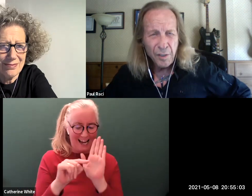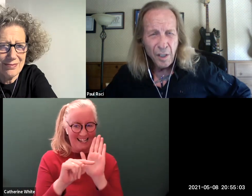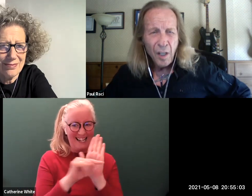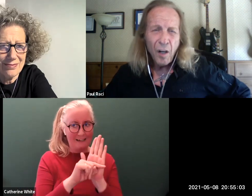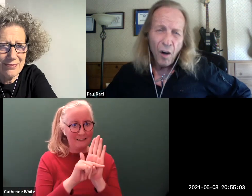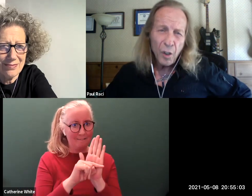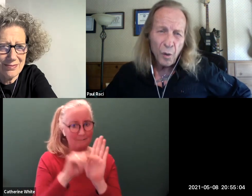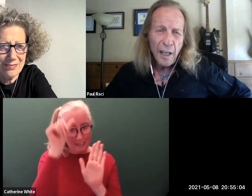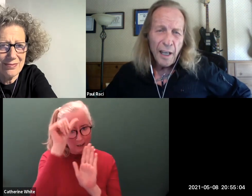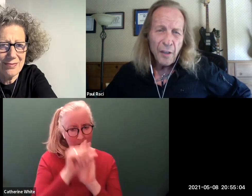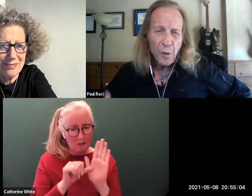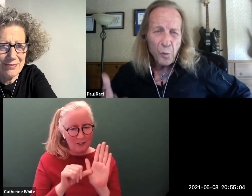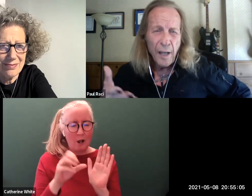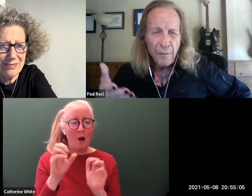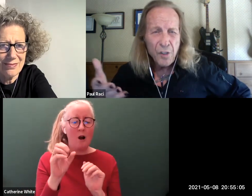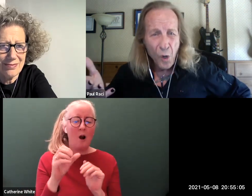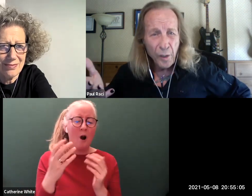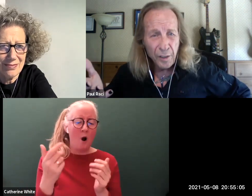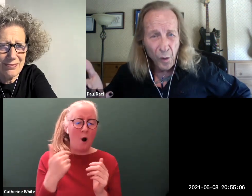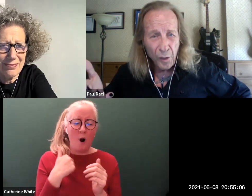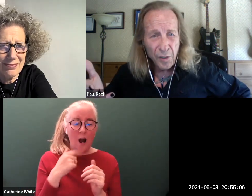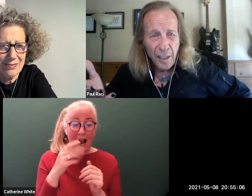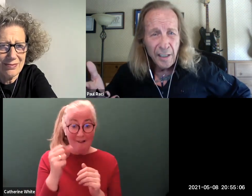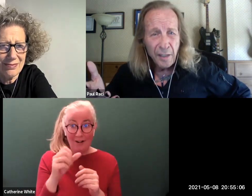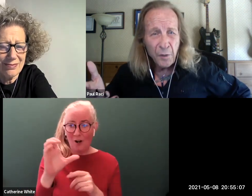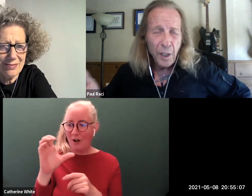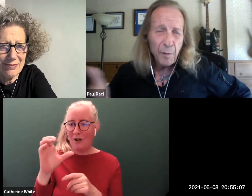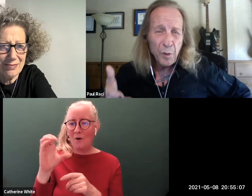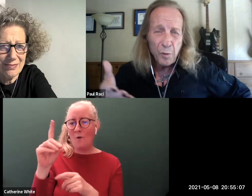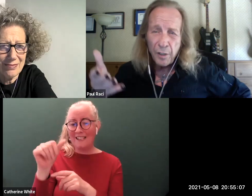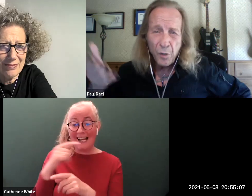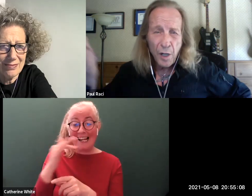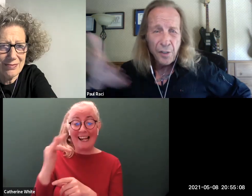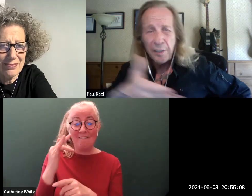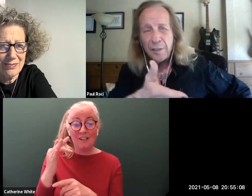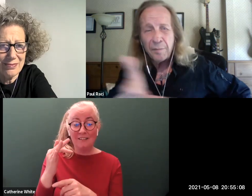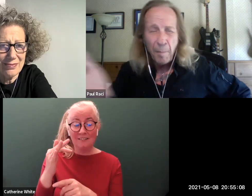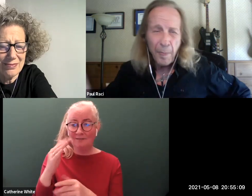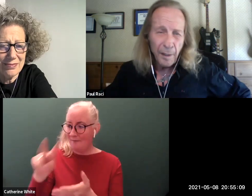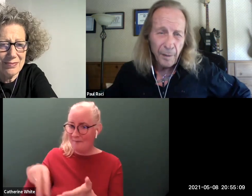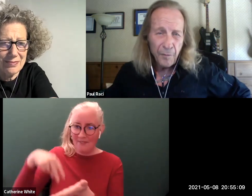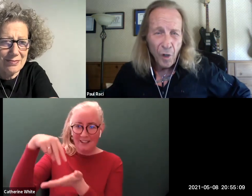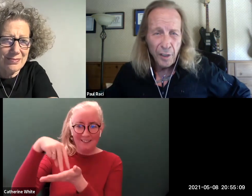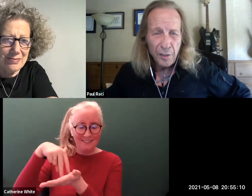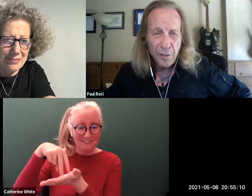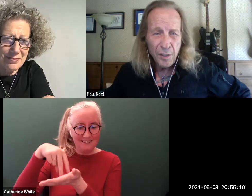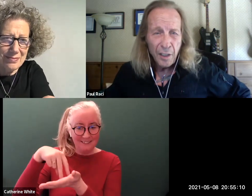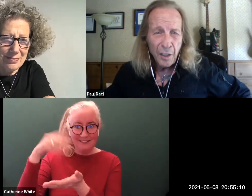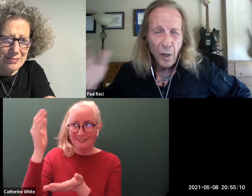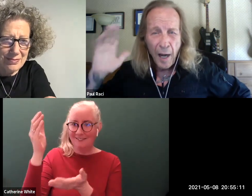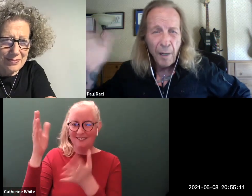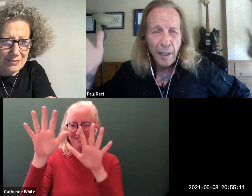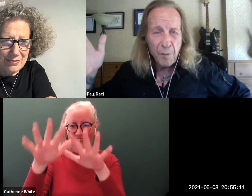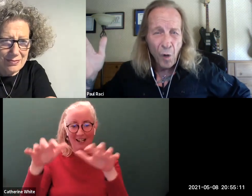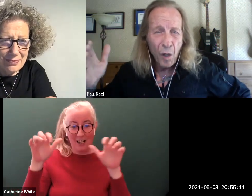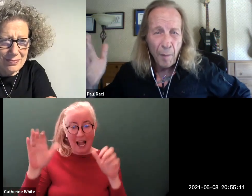experience. And we have this joke at Codas. If you get up and you address the audience, and you,